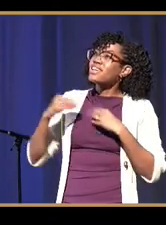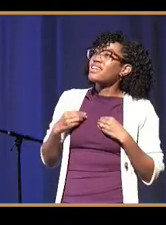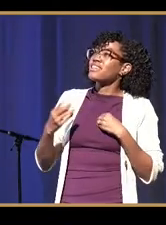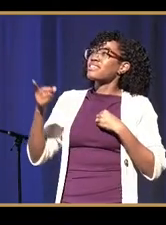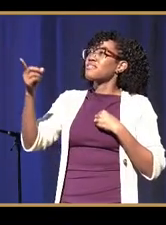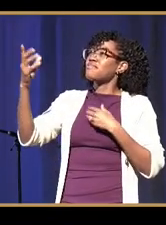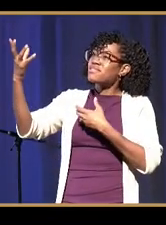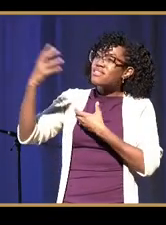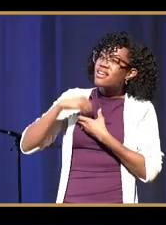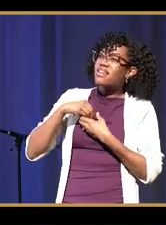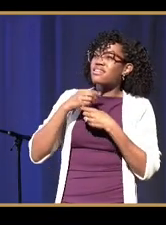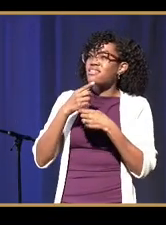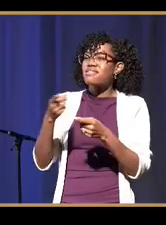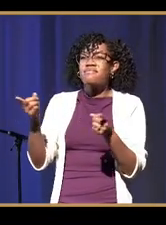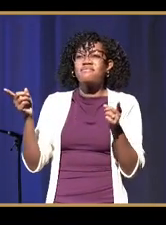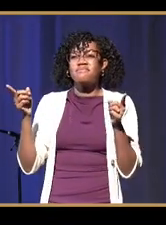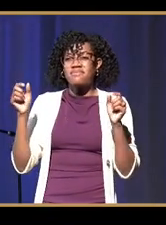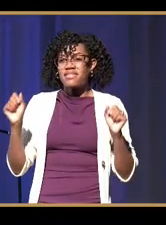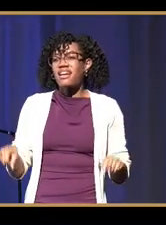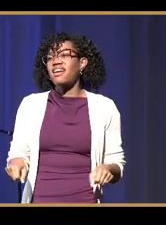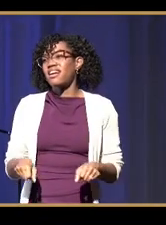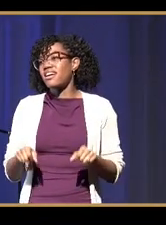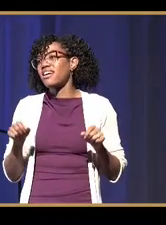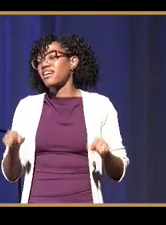take it to him, because